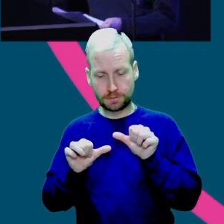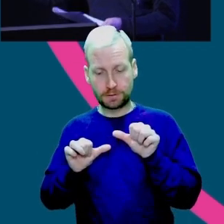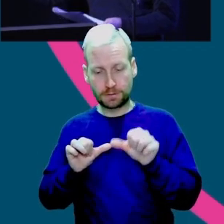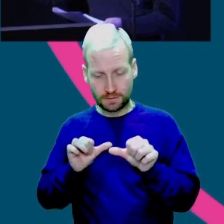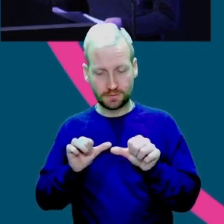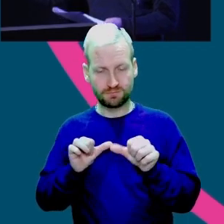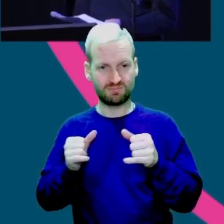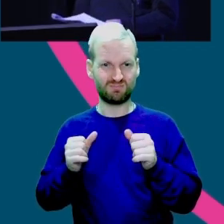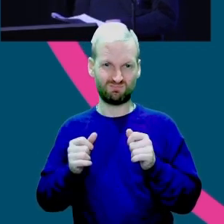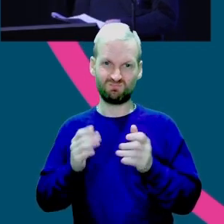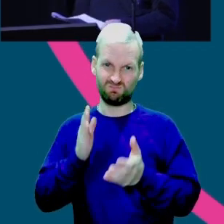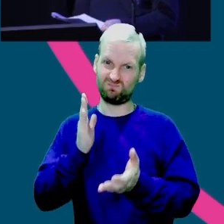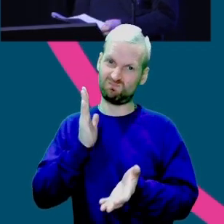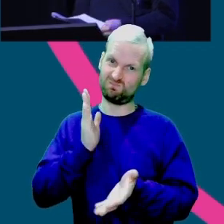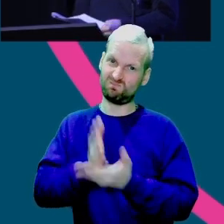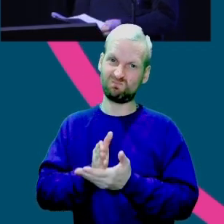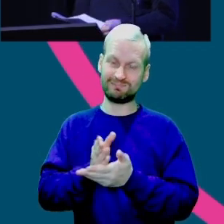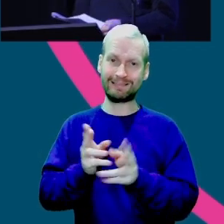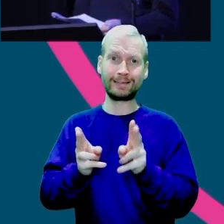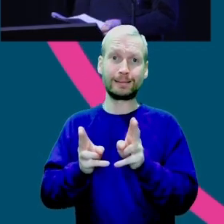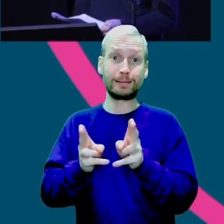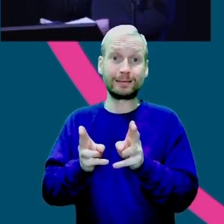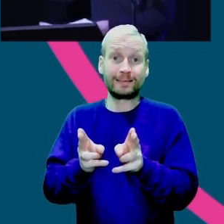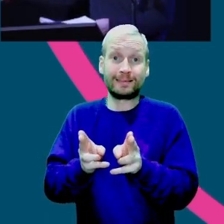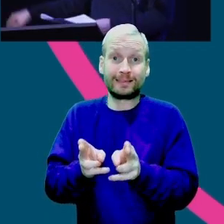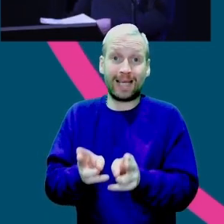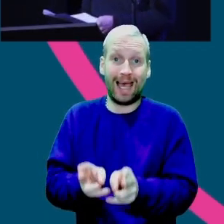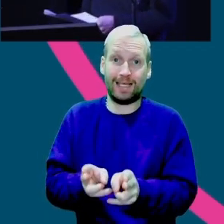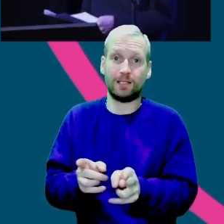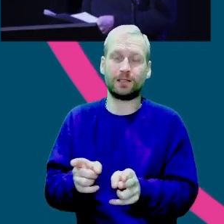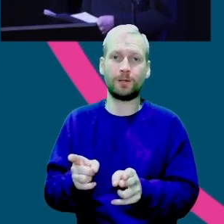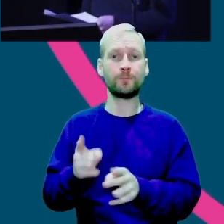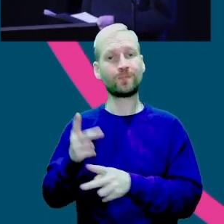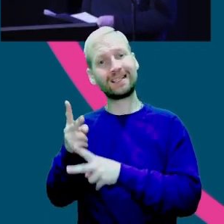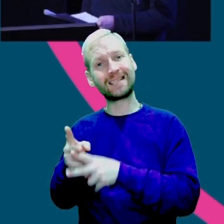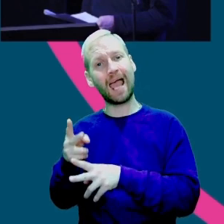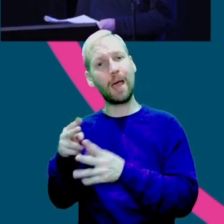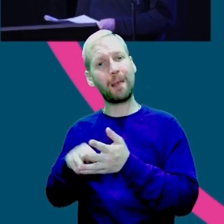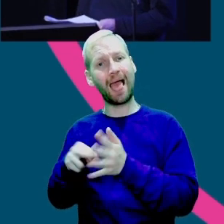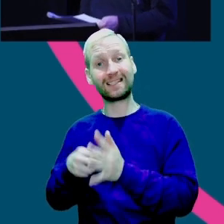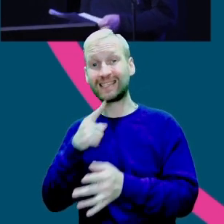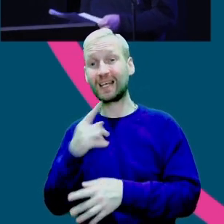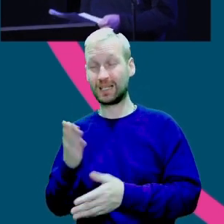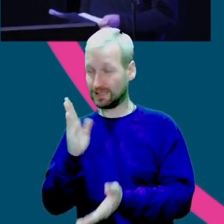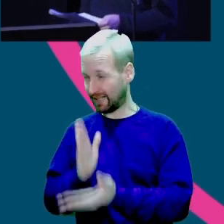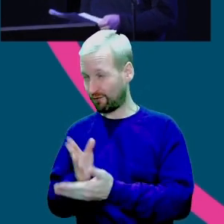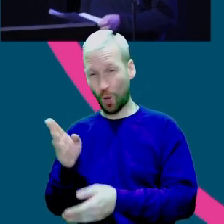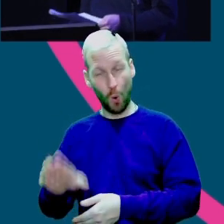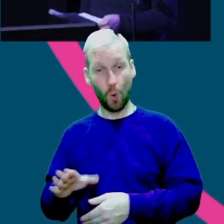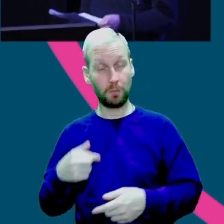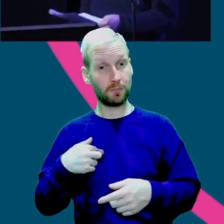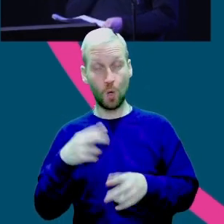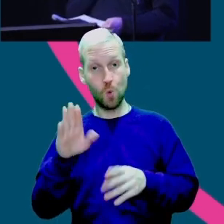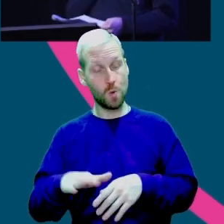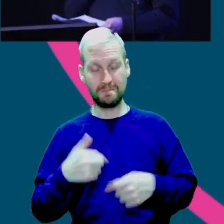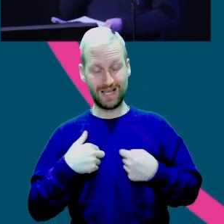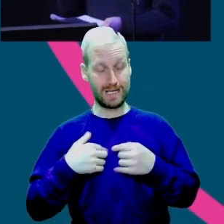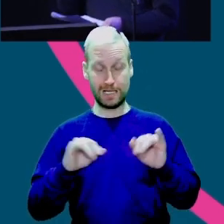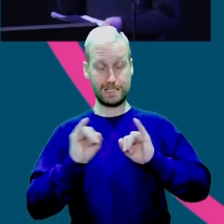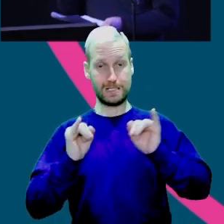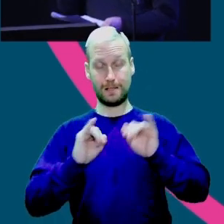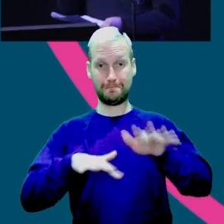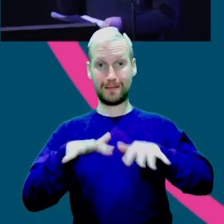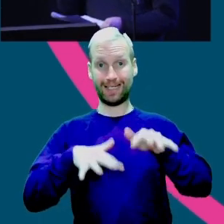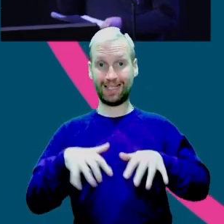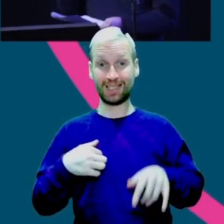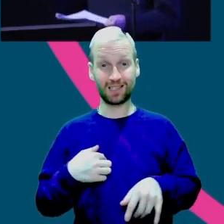He's actively dying. In his care plan, he wanted to be at home. But realistically,